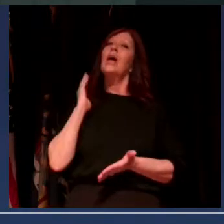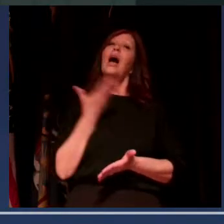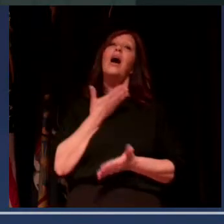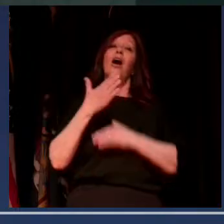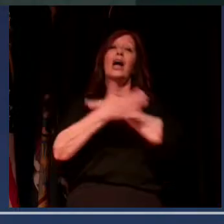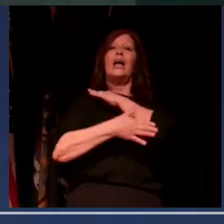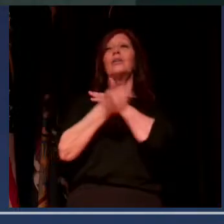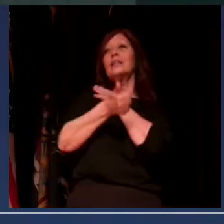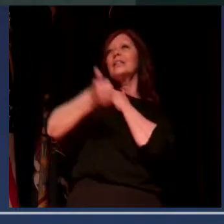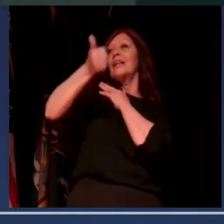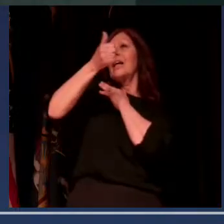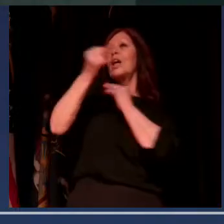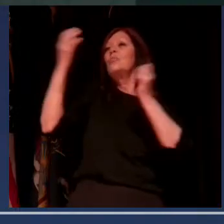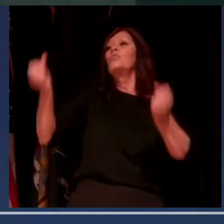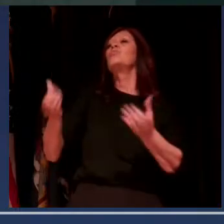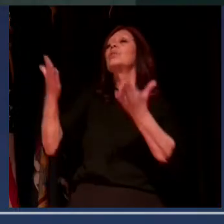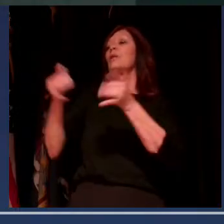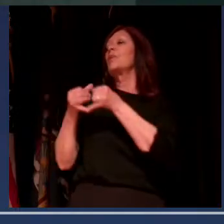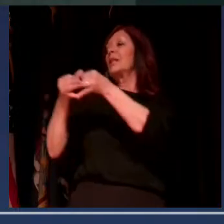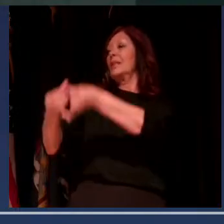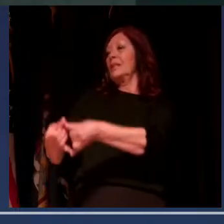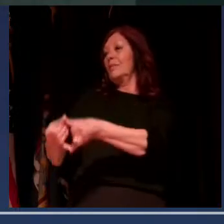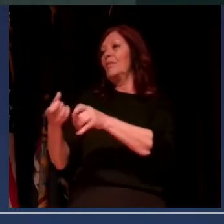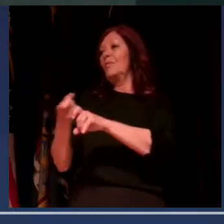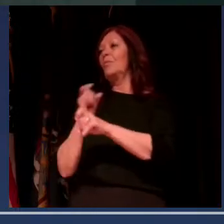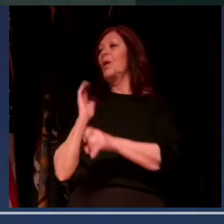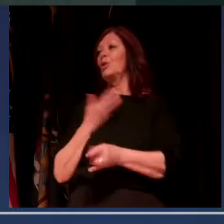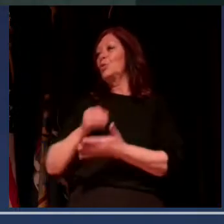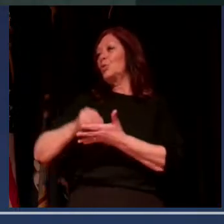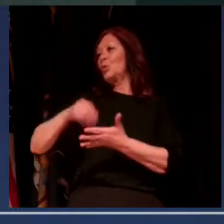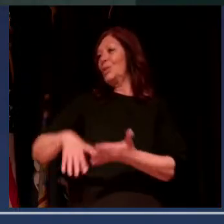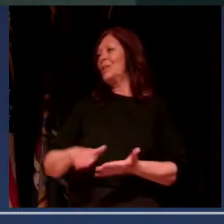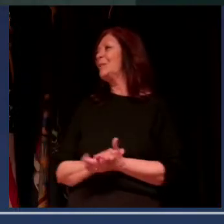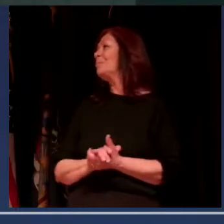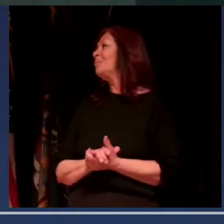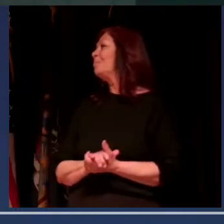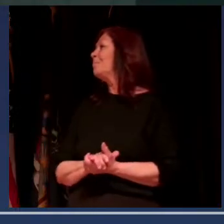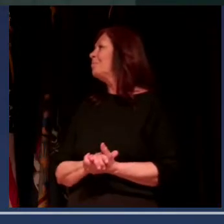exec and to present him with a gift from our student. So Gregory.